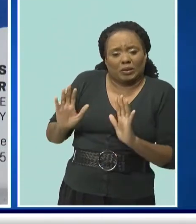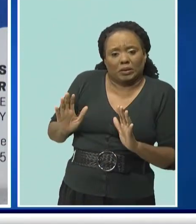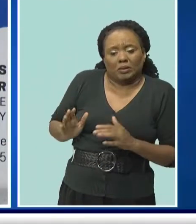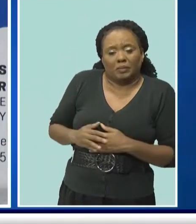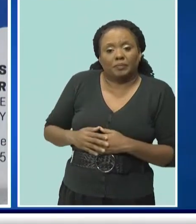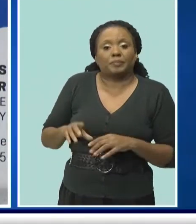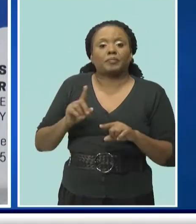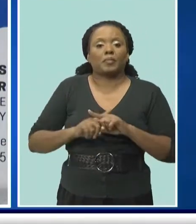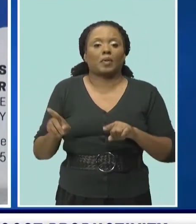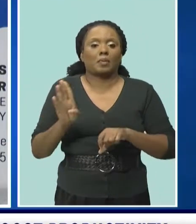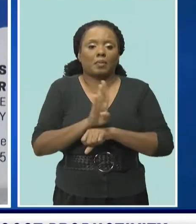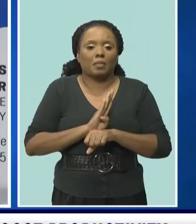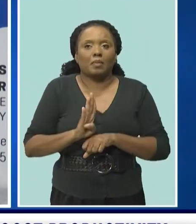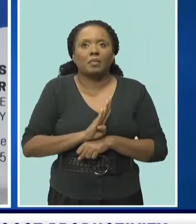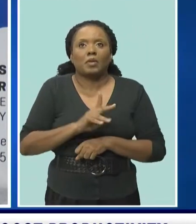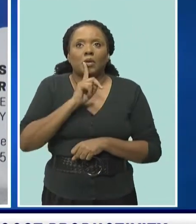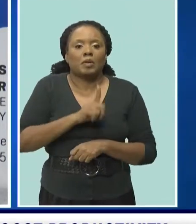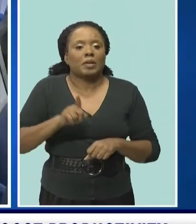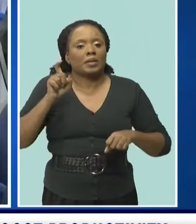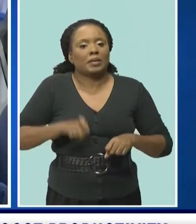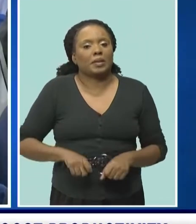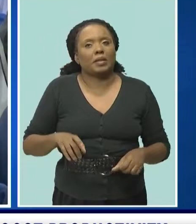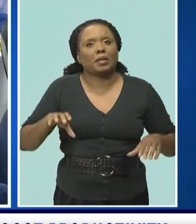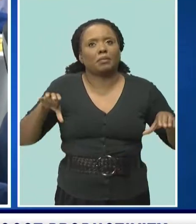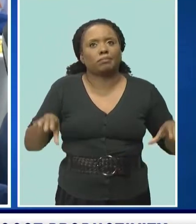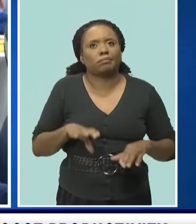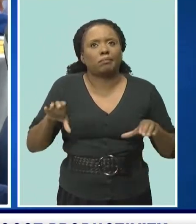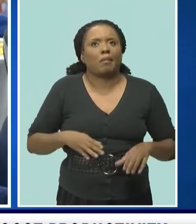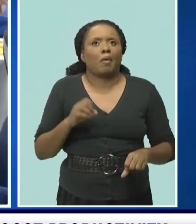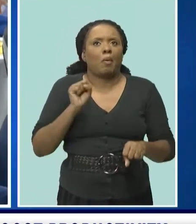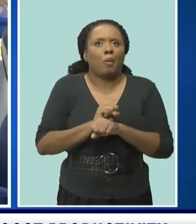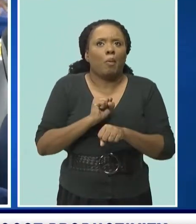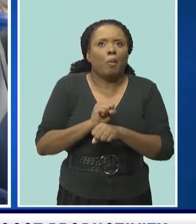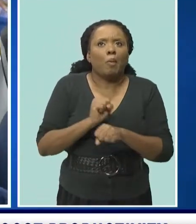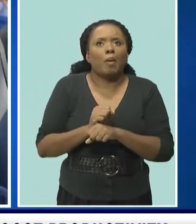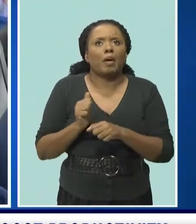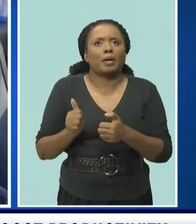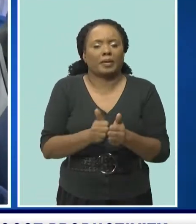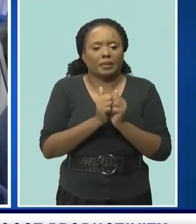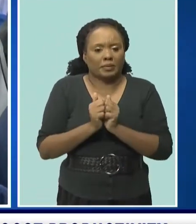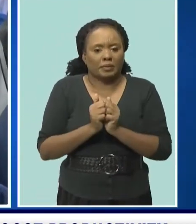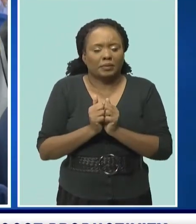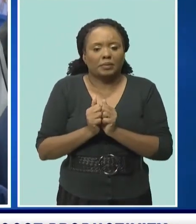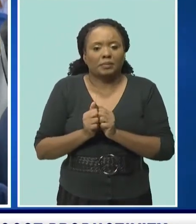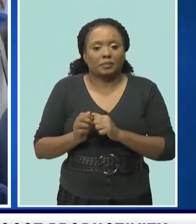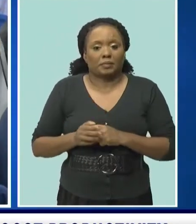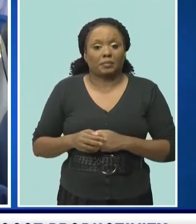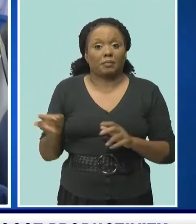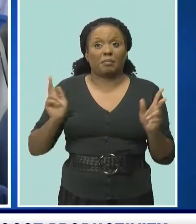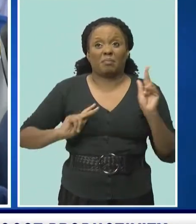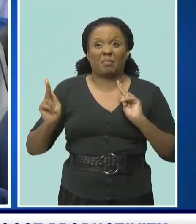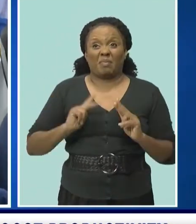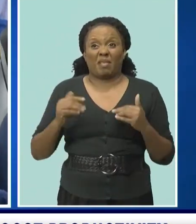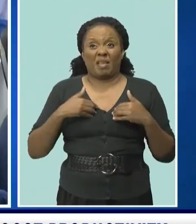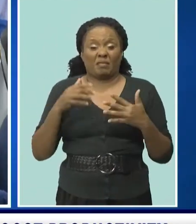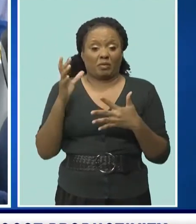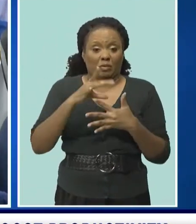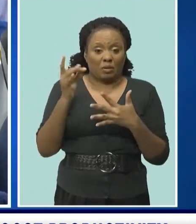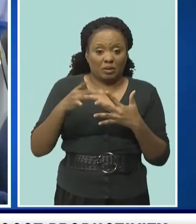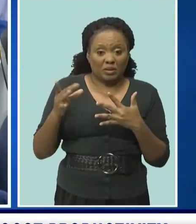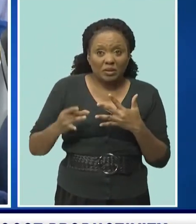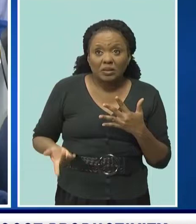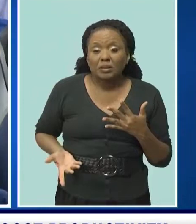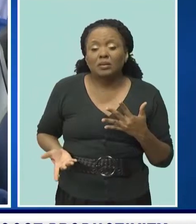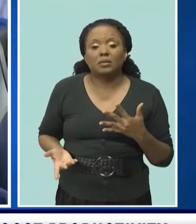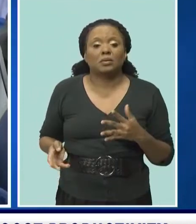country will not make it unless we put in that effort. The truth is that people have choices as to where to go, where